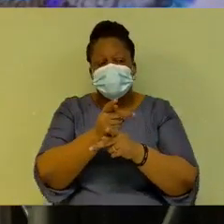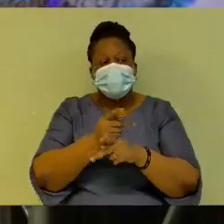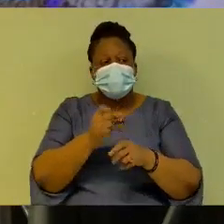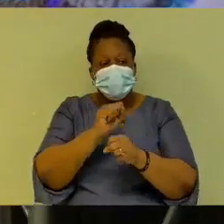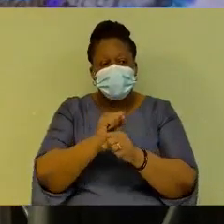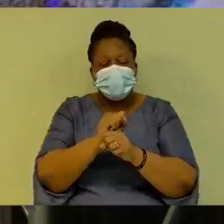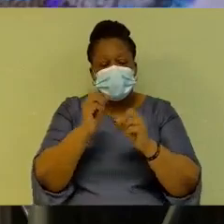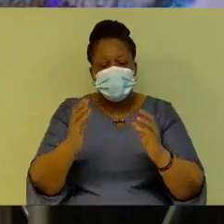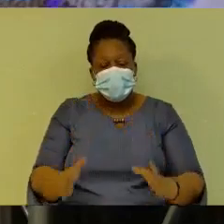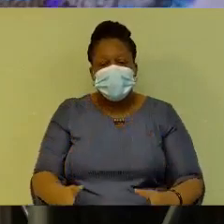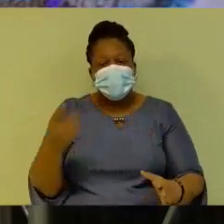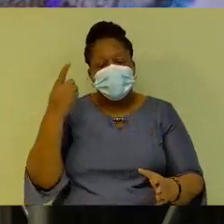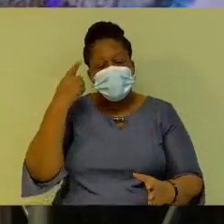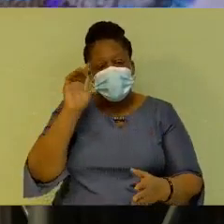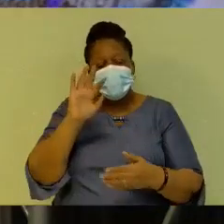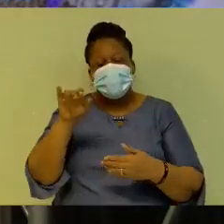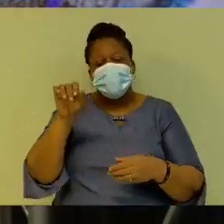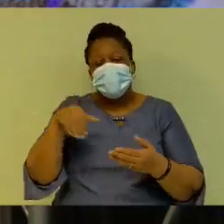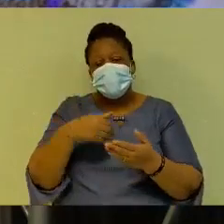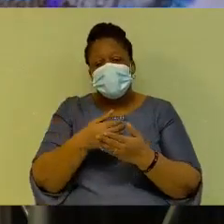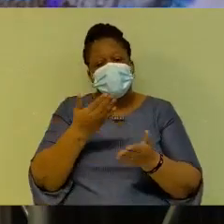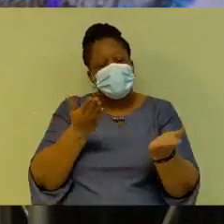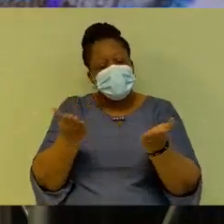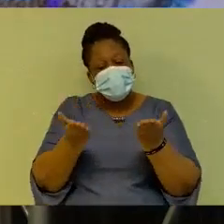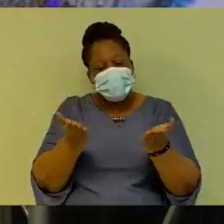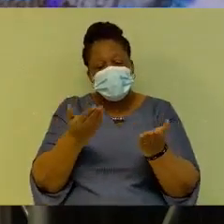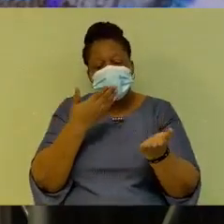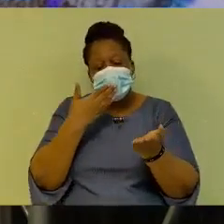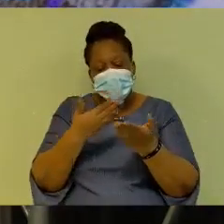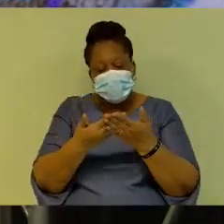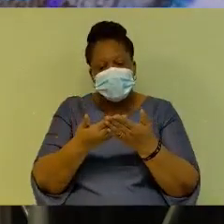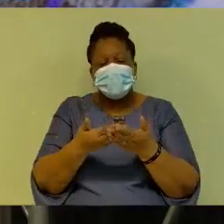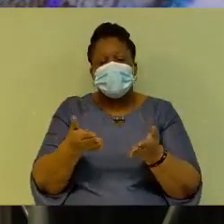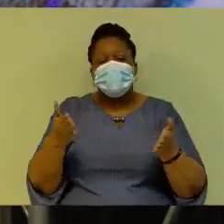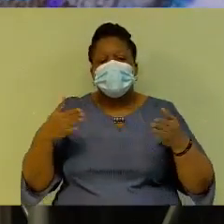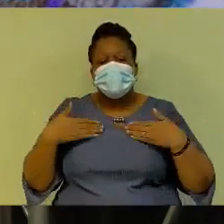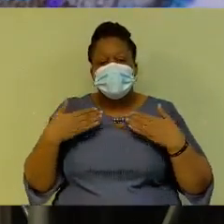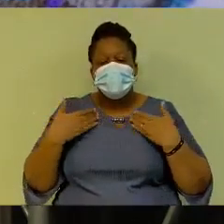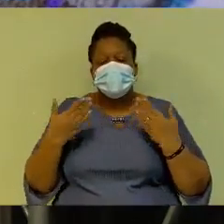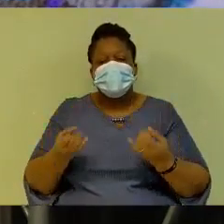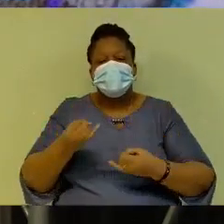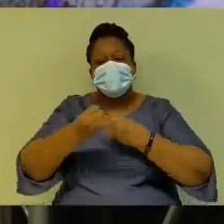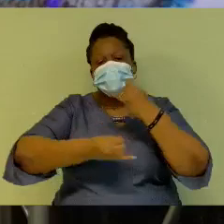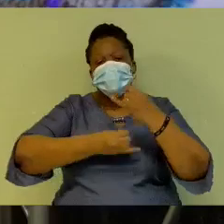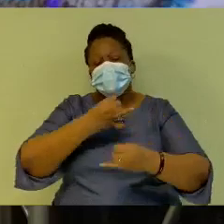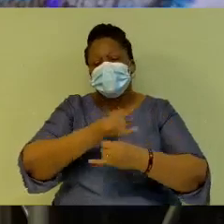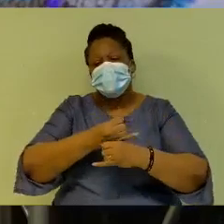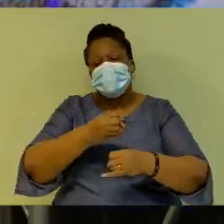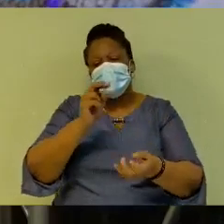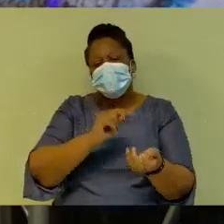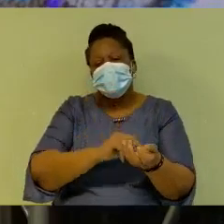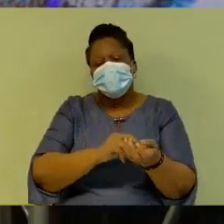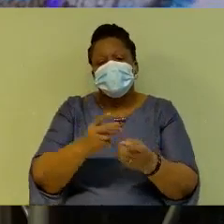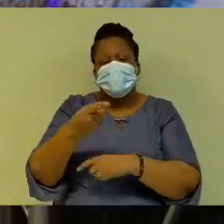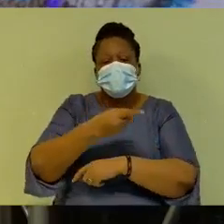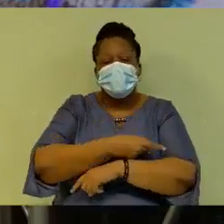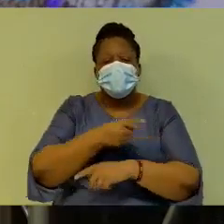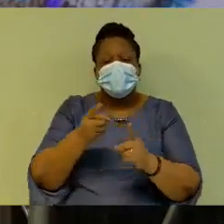selfless commitment to service in such a time as this. Happy International Nurses Day to all nurses. Thank